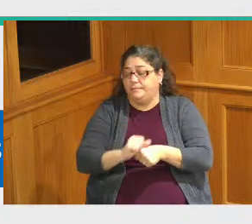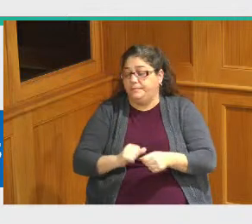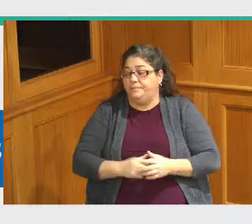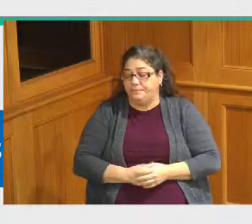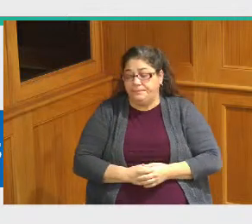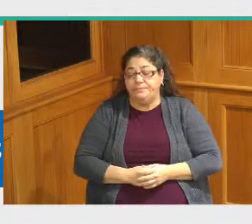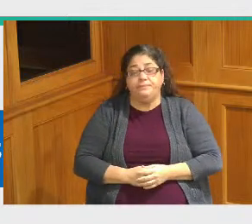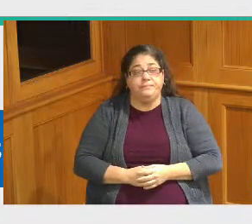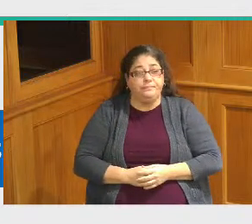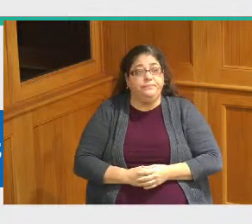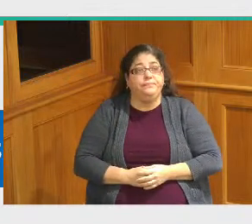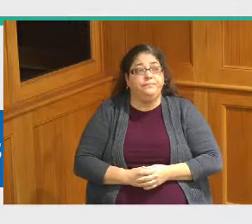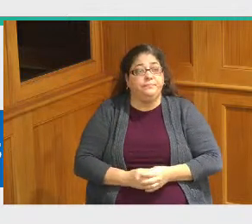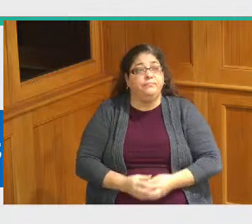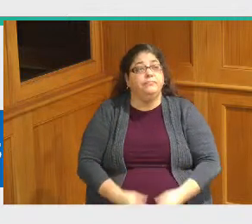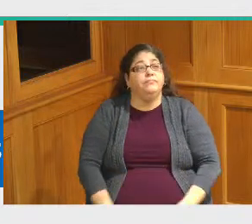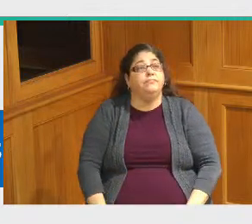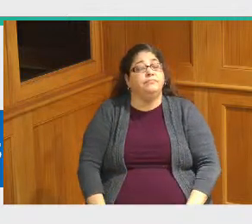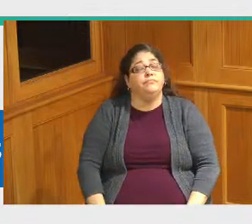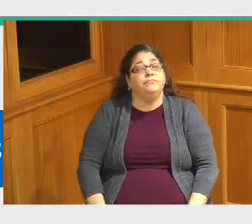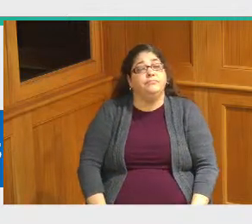And